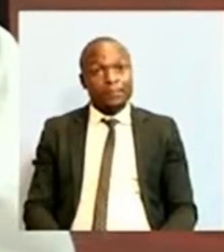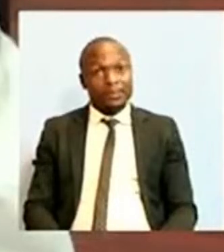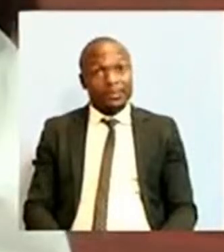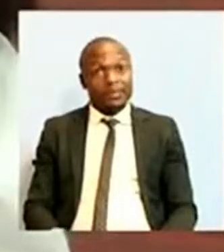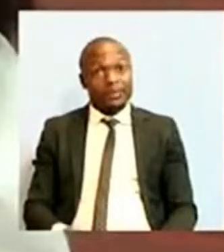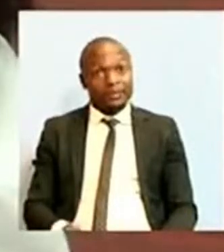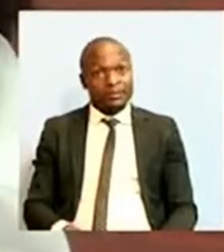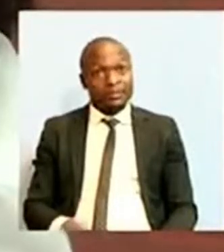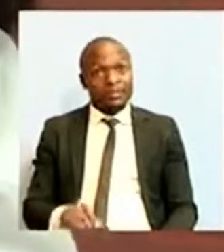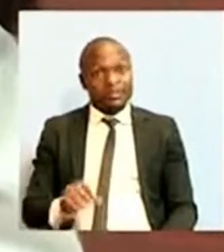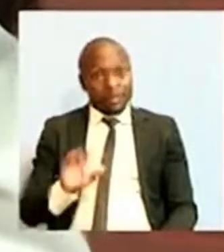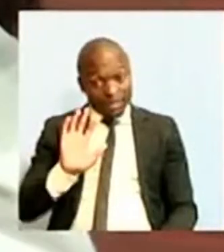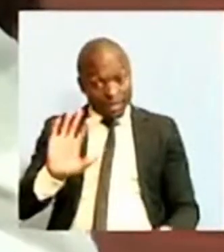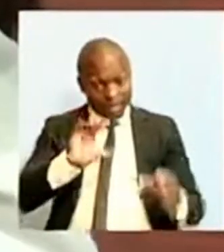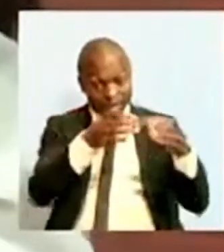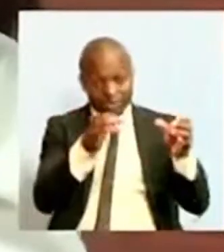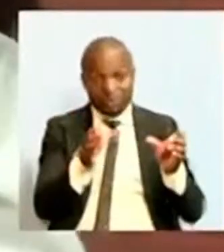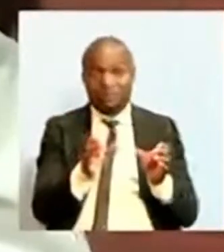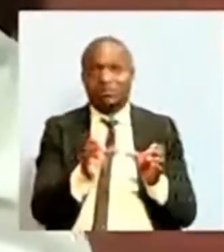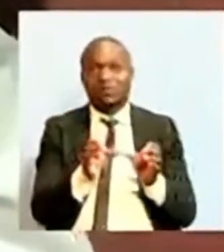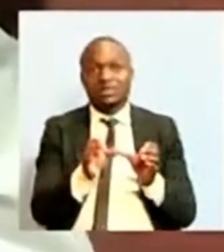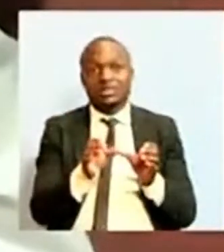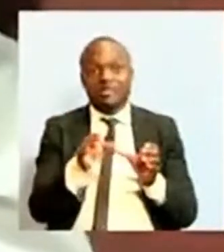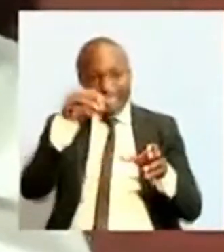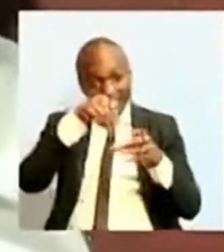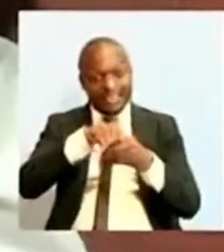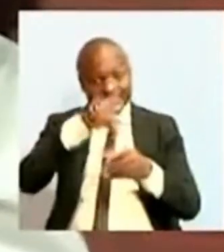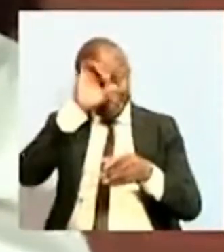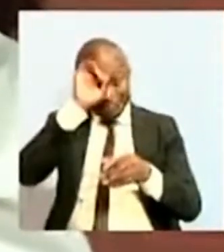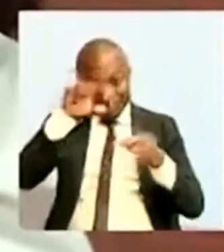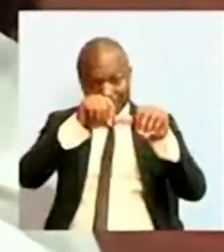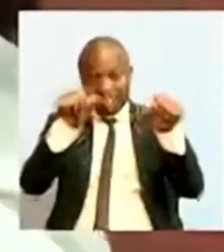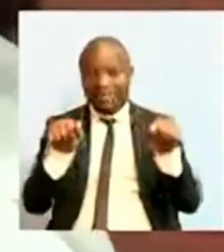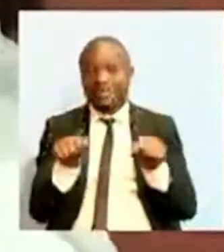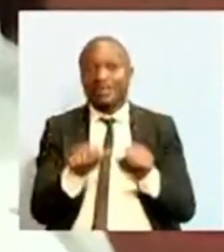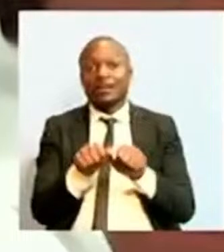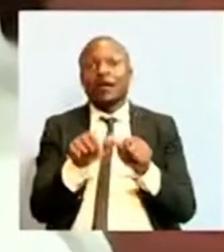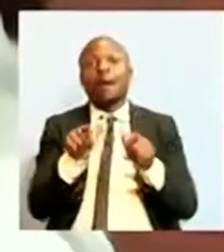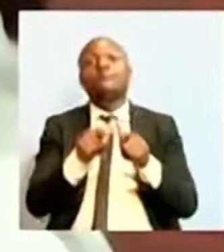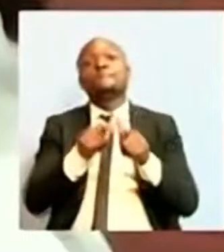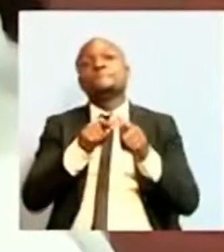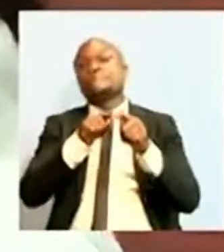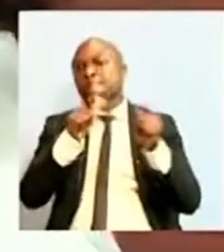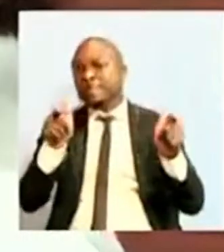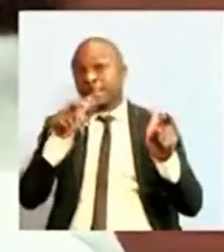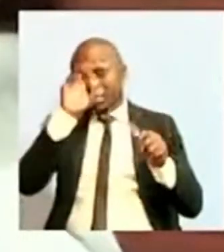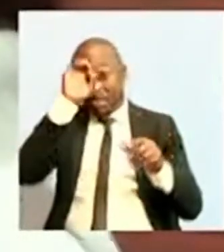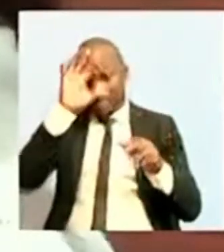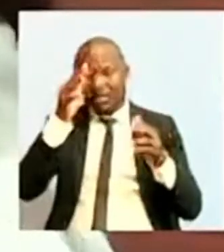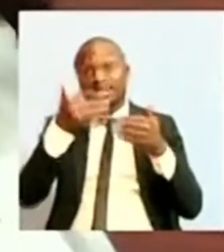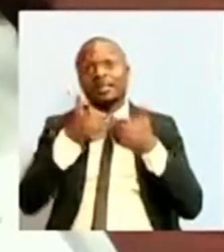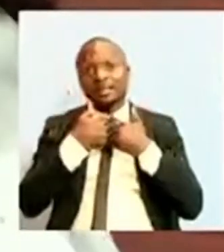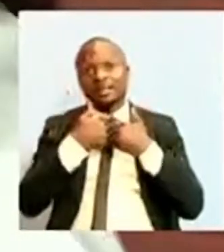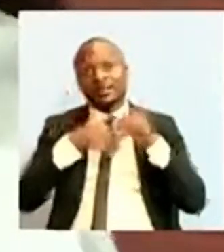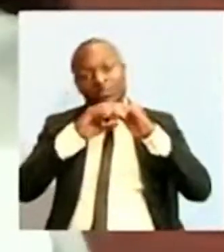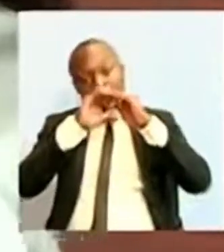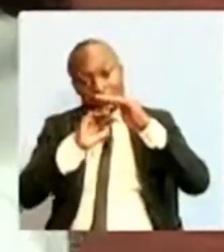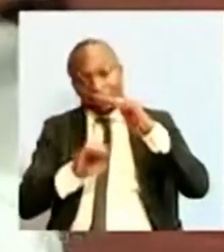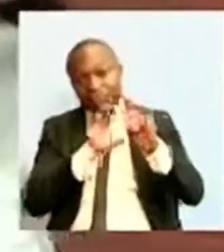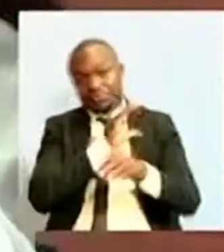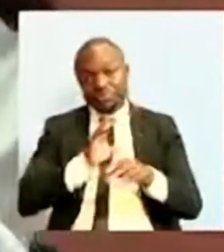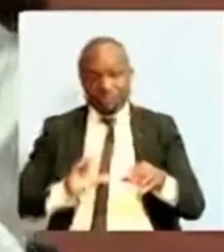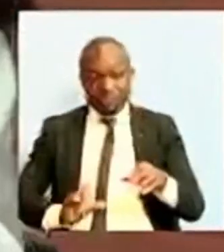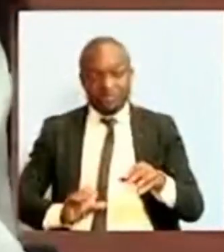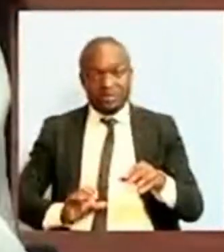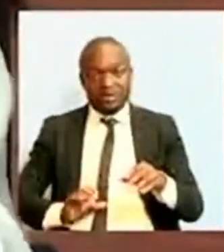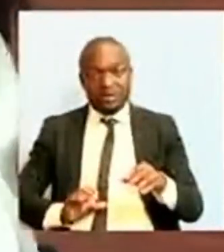township, that within the mines, the big mines, there are also subcontractors who are also miners. So when I